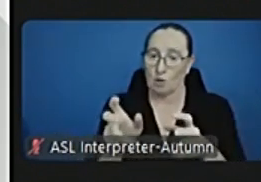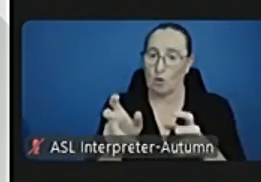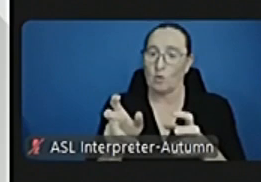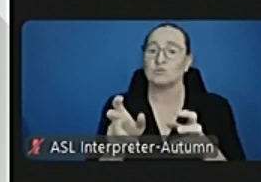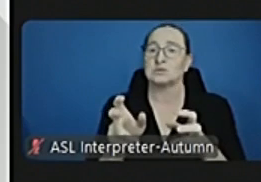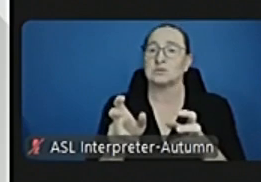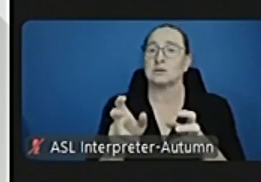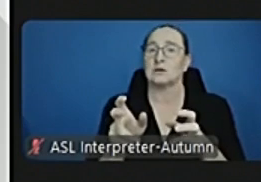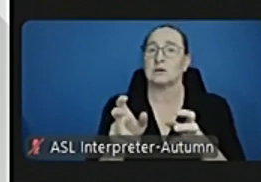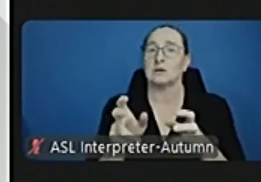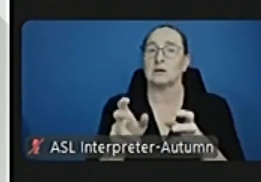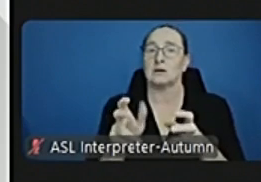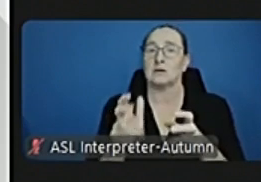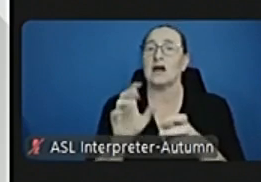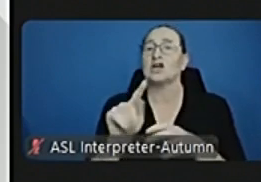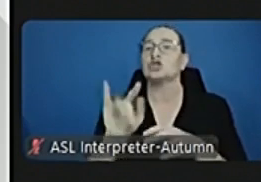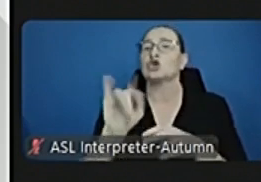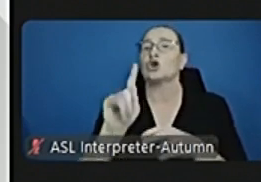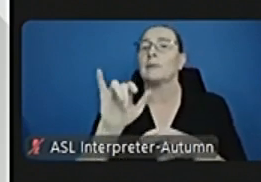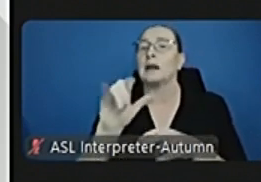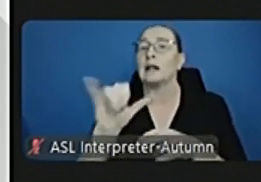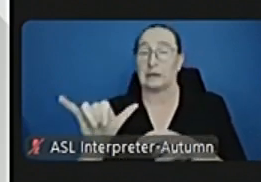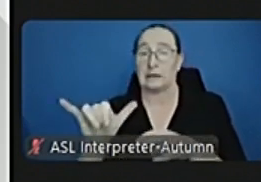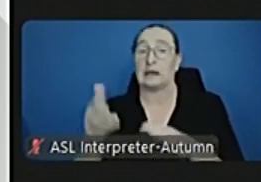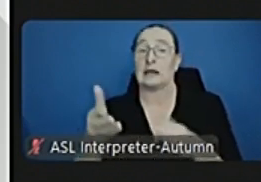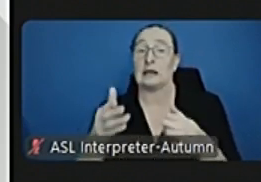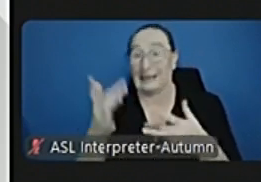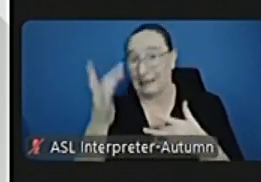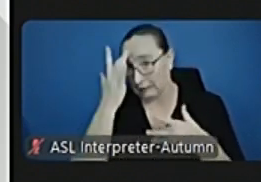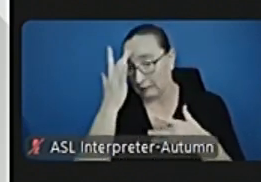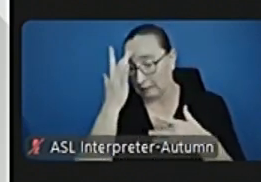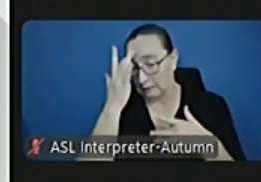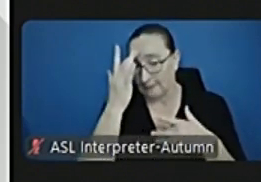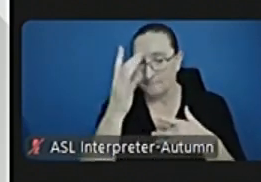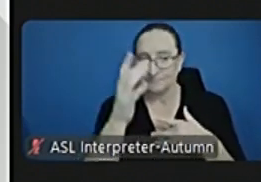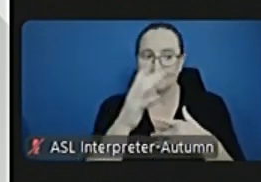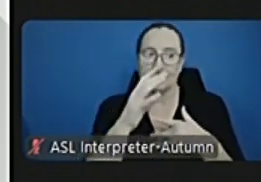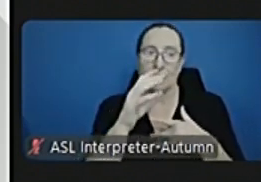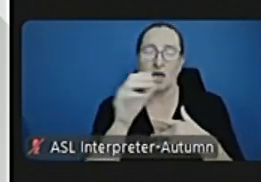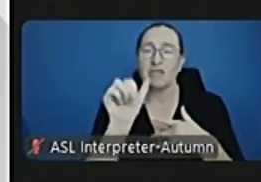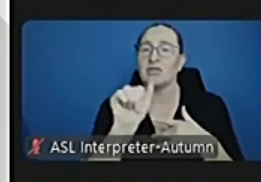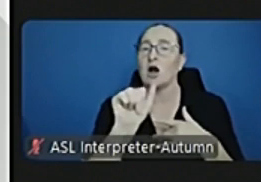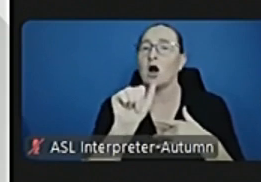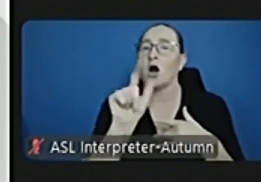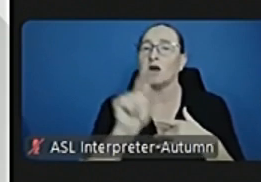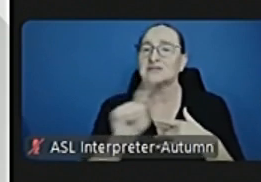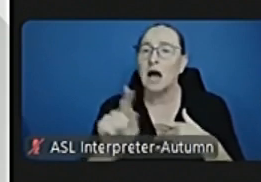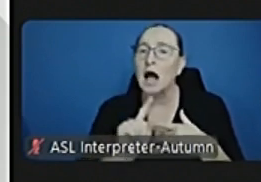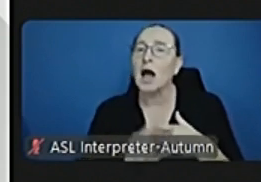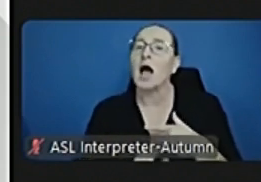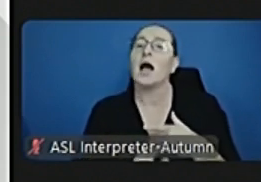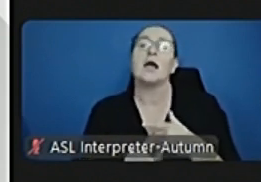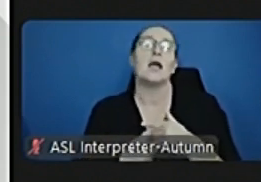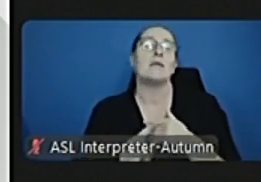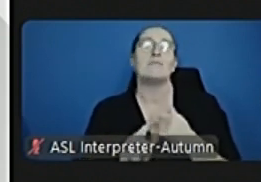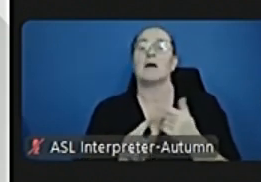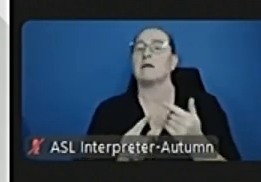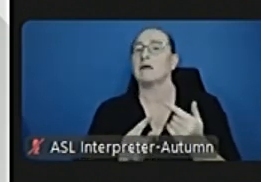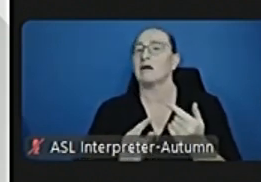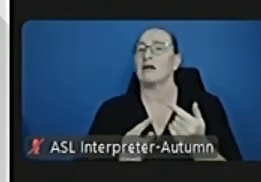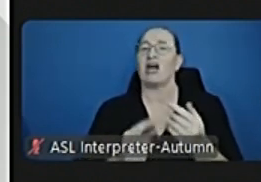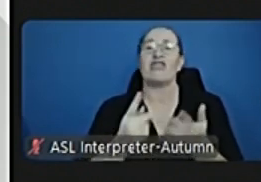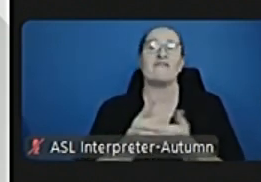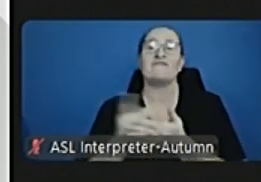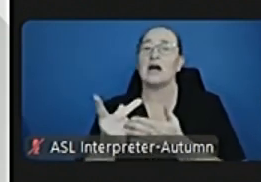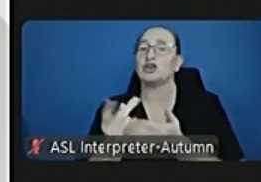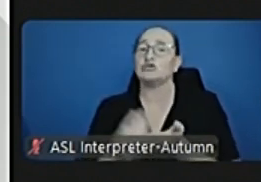a persistent vegetative state, and the Alzheimer's, the failure to thrive type diseases are not included in that definition